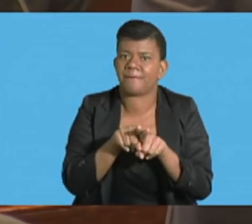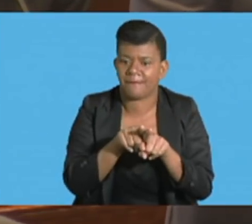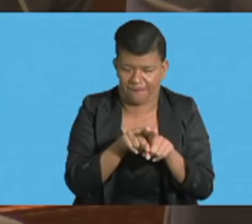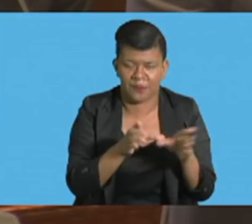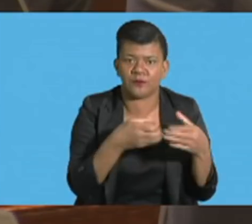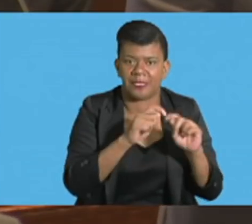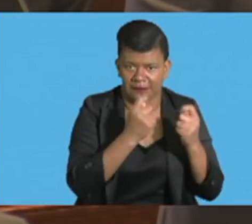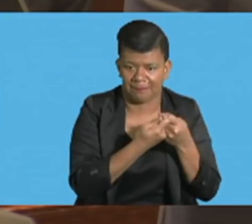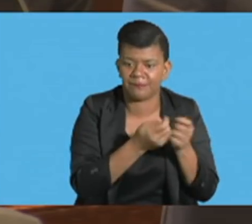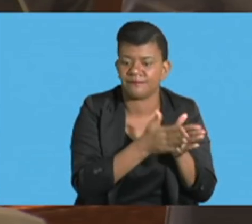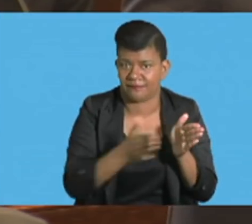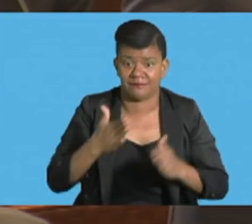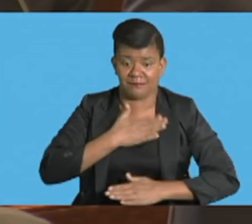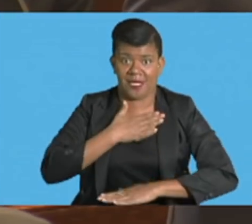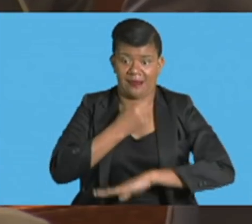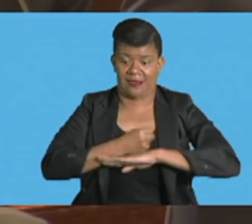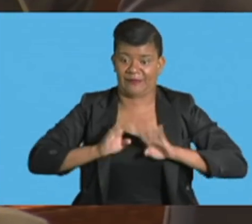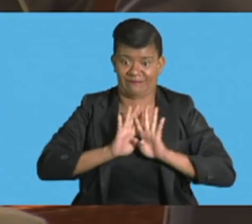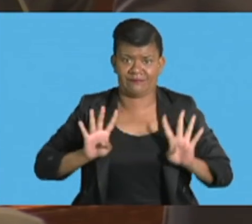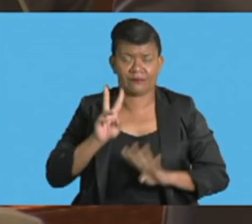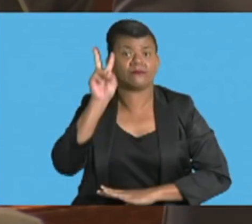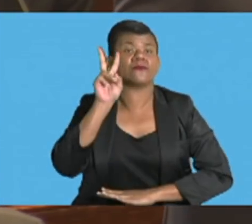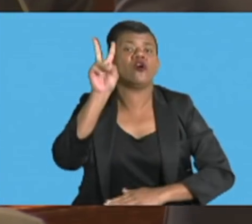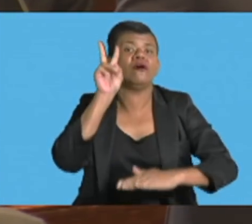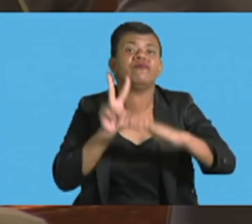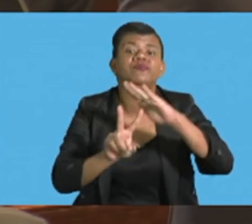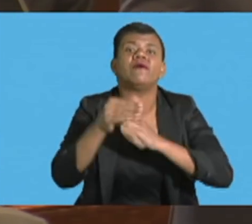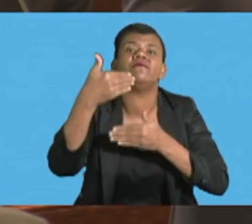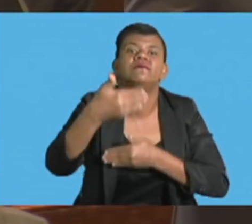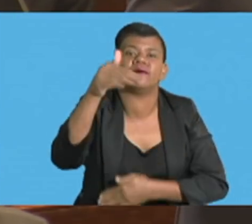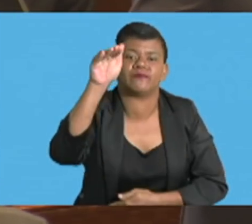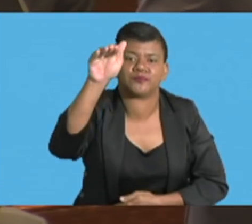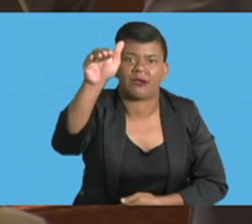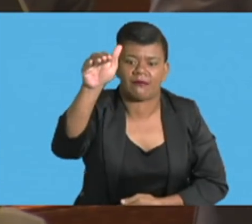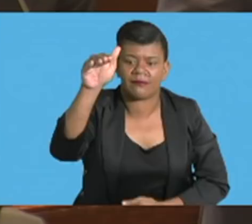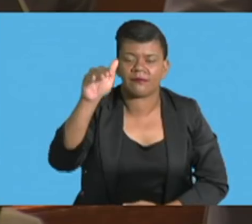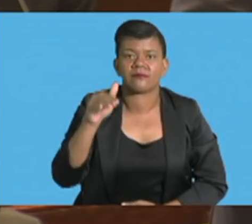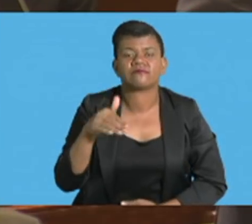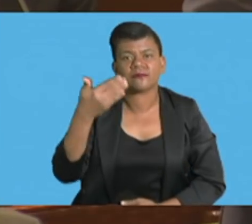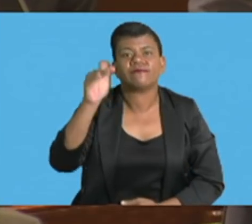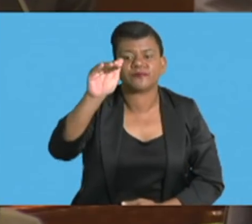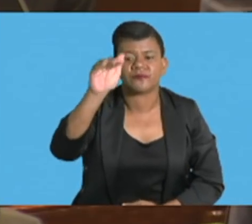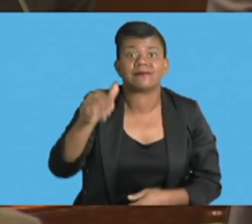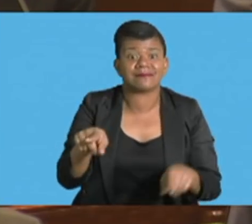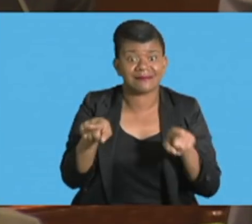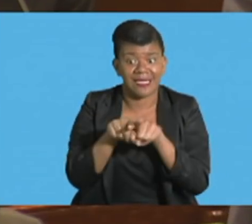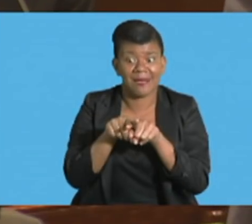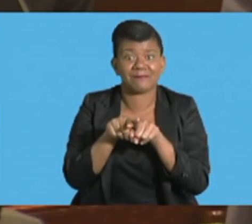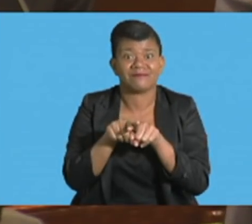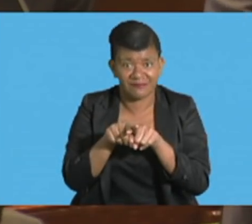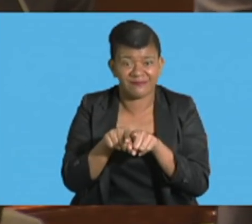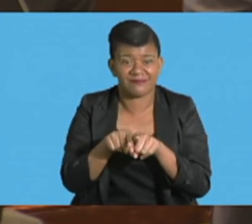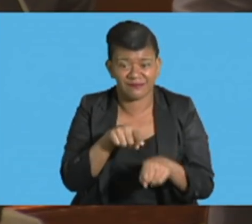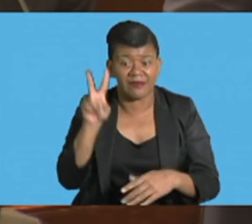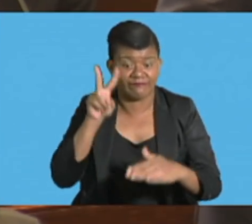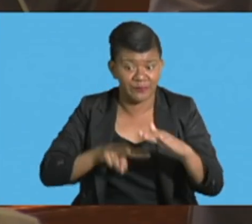of my government's long-term vision of our country's future, for our country's future, the same vision that has brought us into